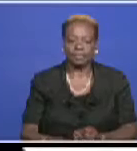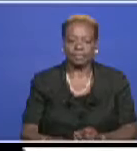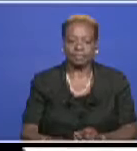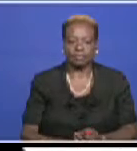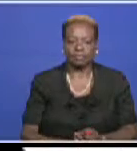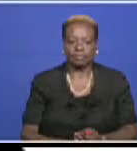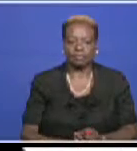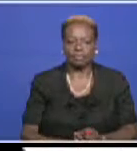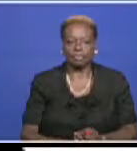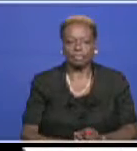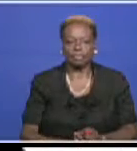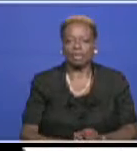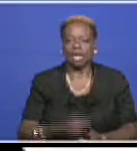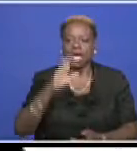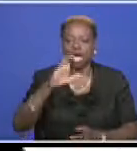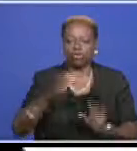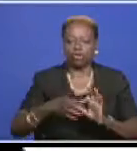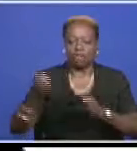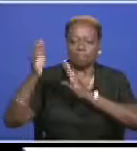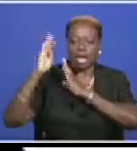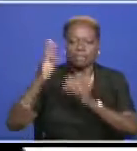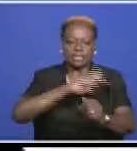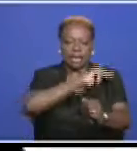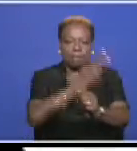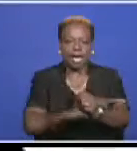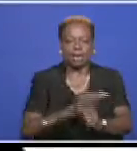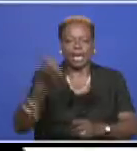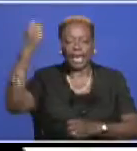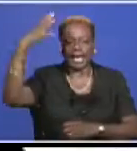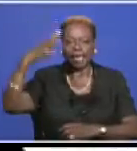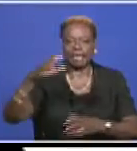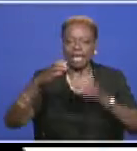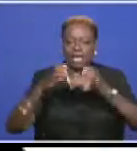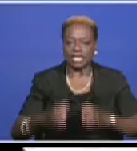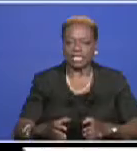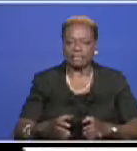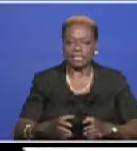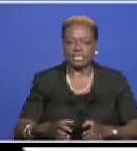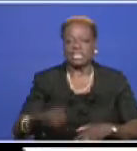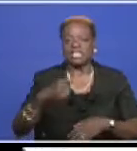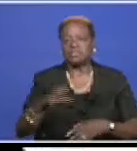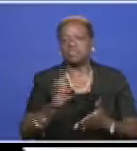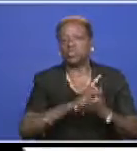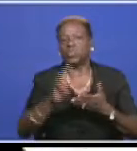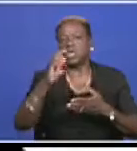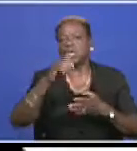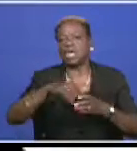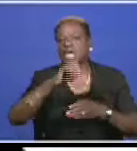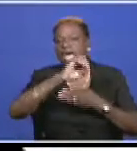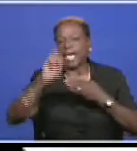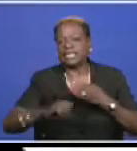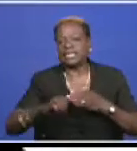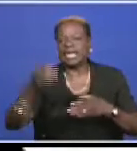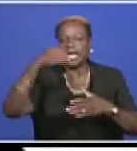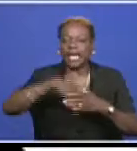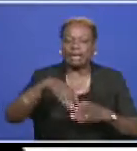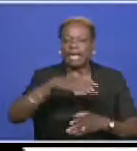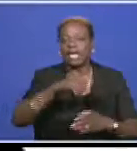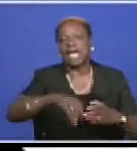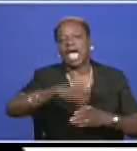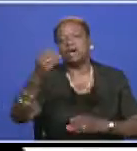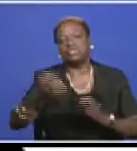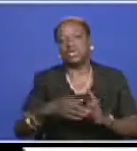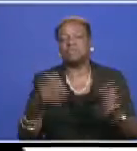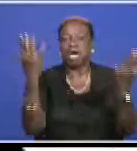Well, on to other news now. Hundreds of Bahamas Power and Light customers spent the weekend in and out of darkness as officials struggle to keep the lights